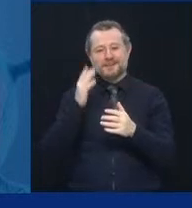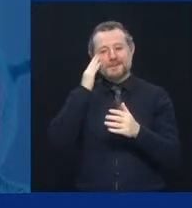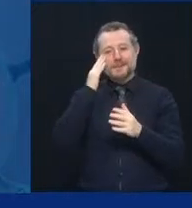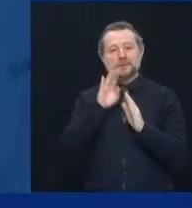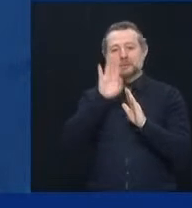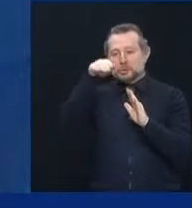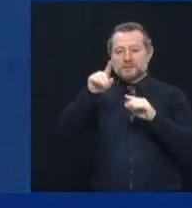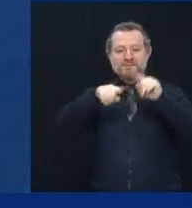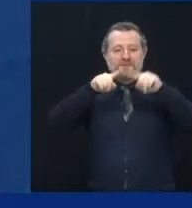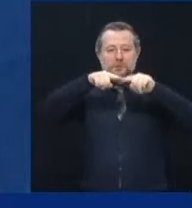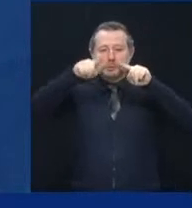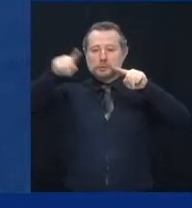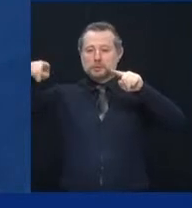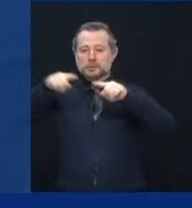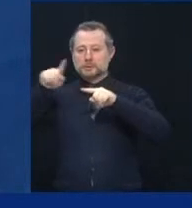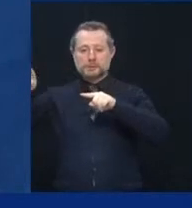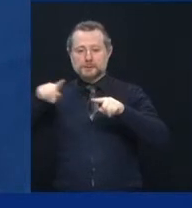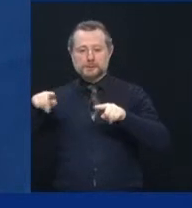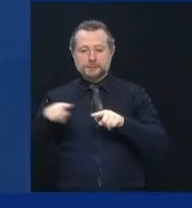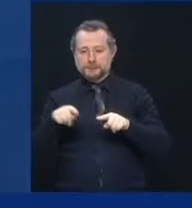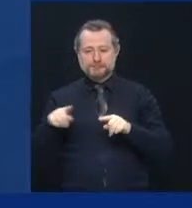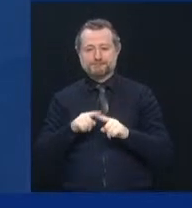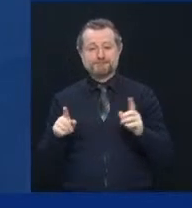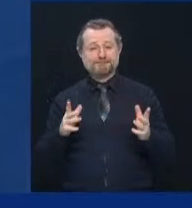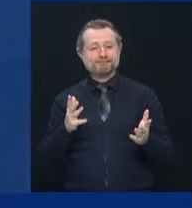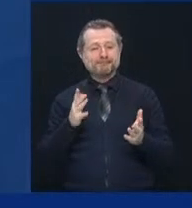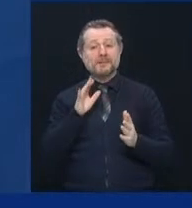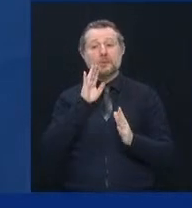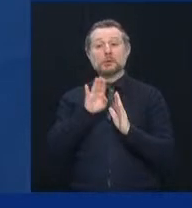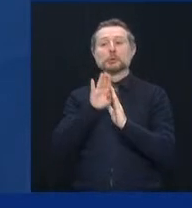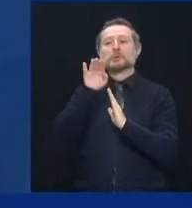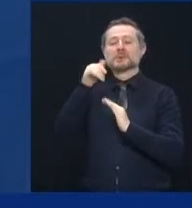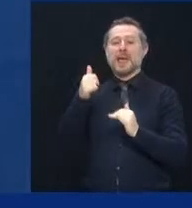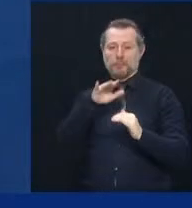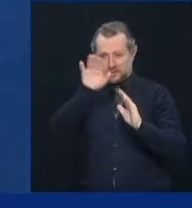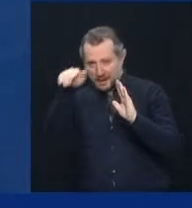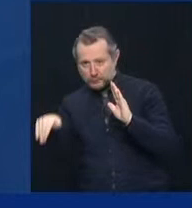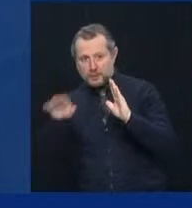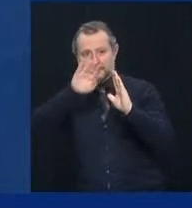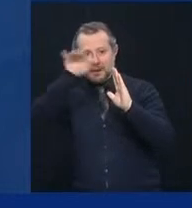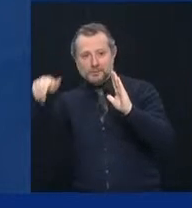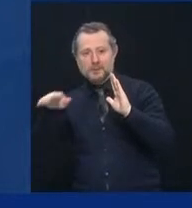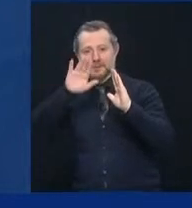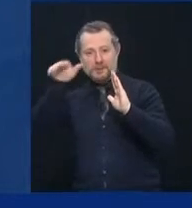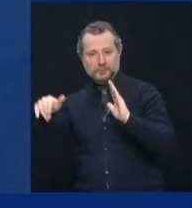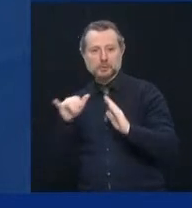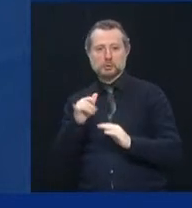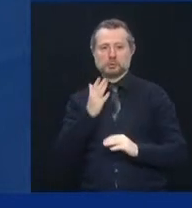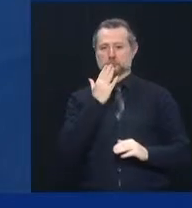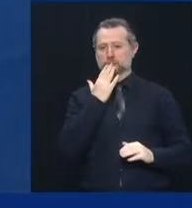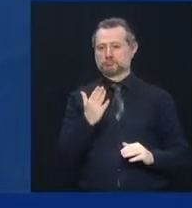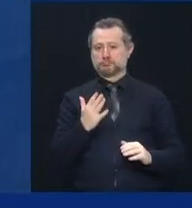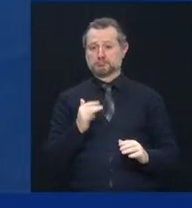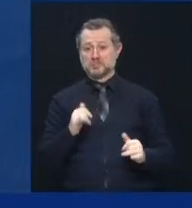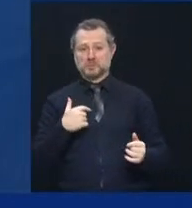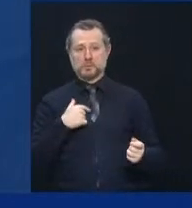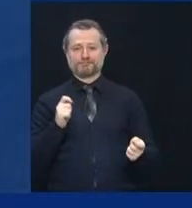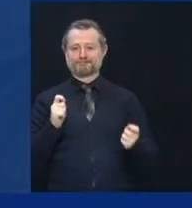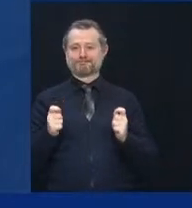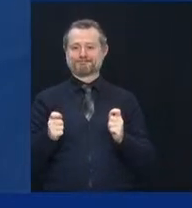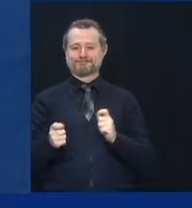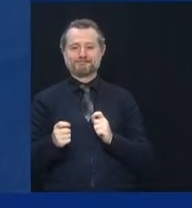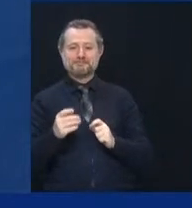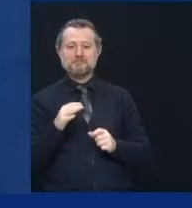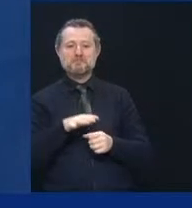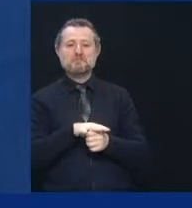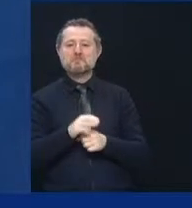statewide is down. That's good news. We will then adjust the valves to those facts. This